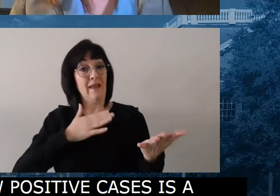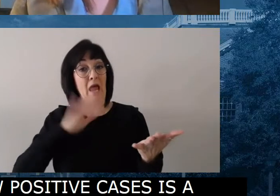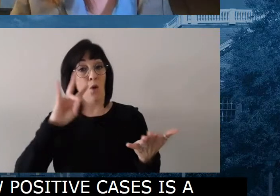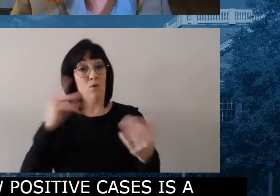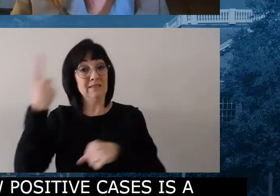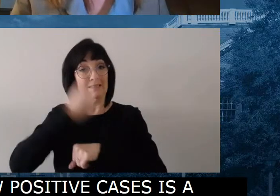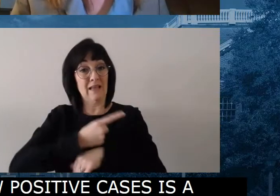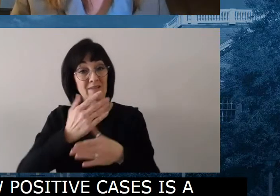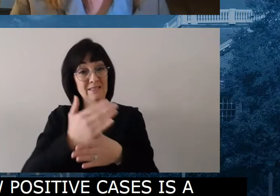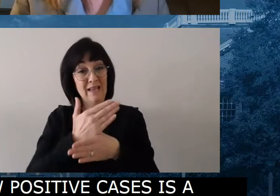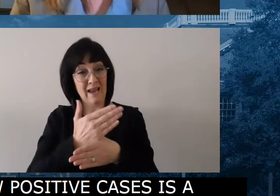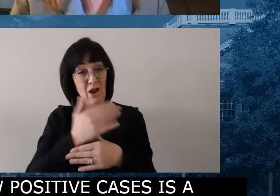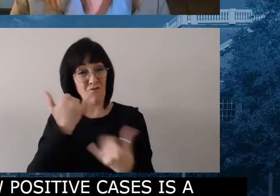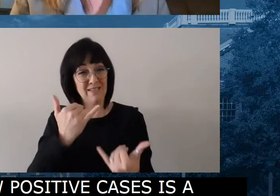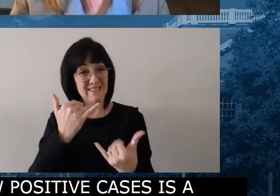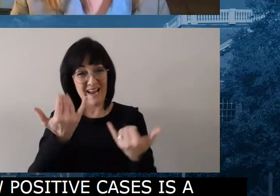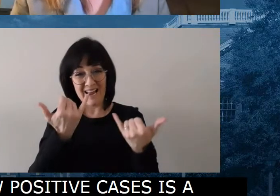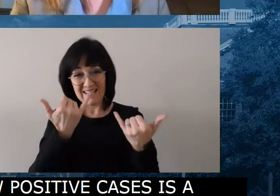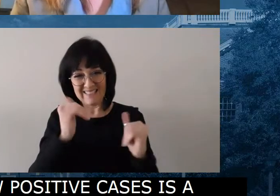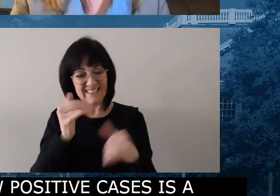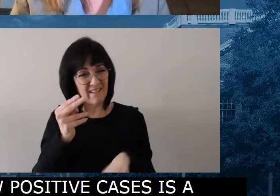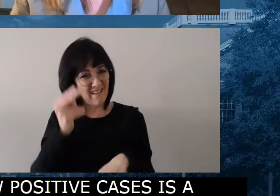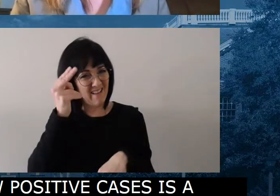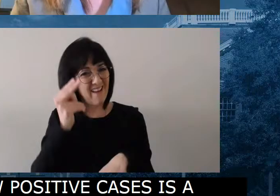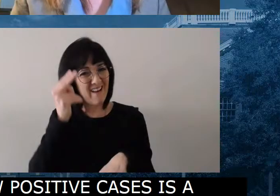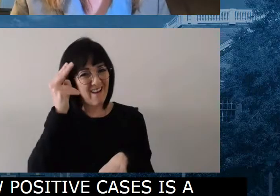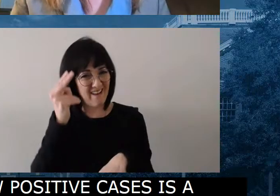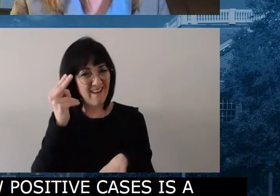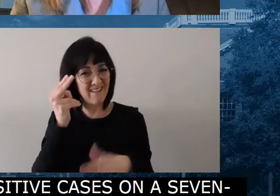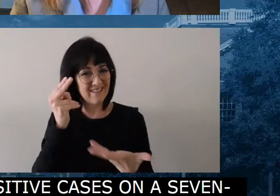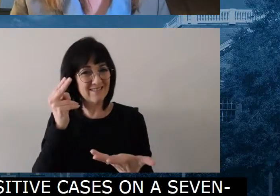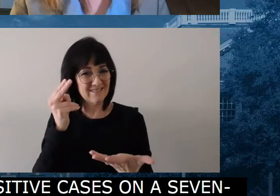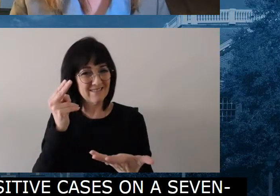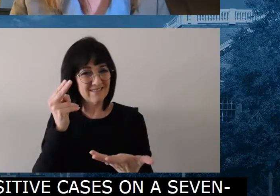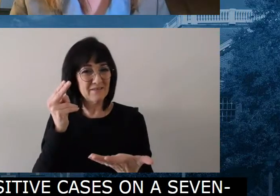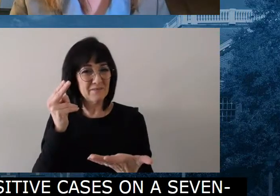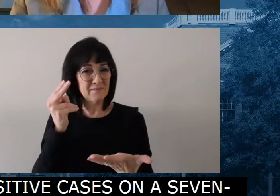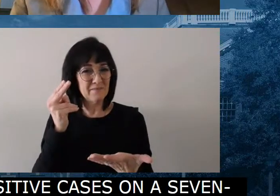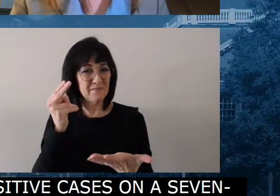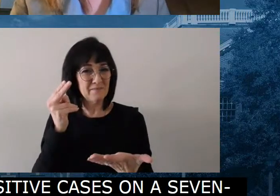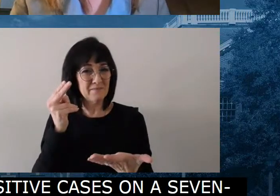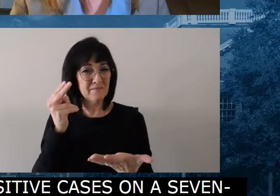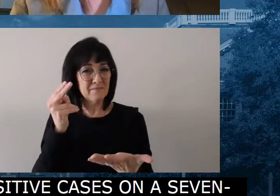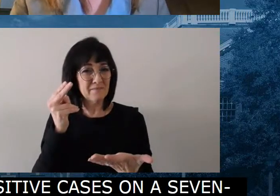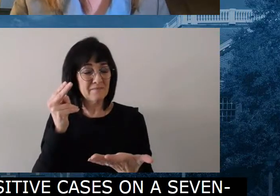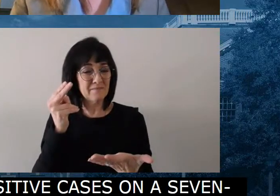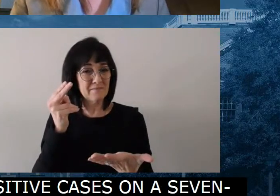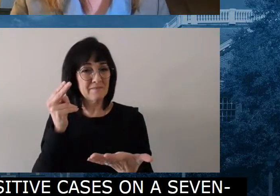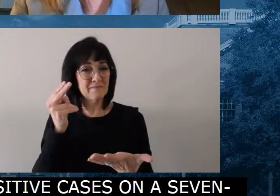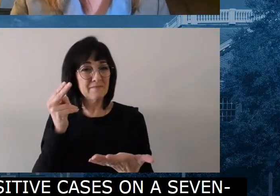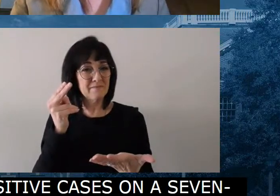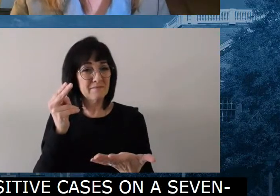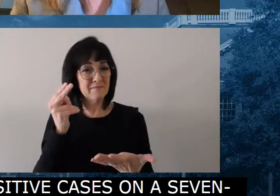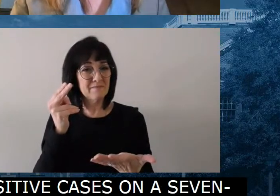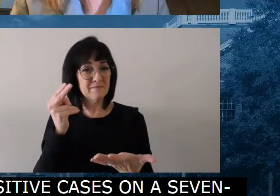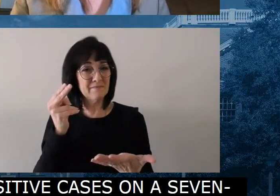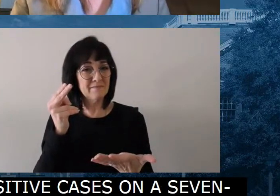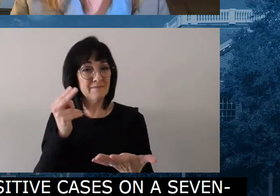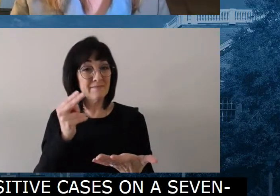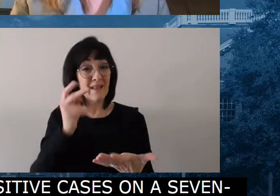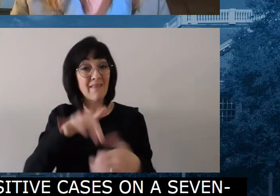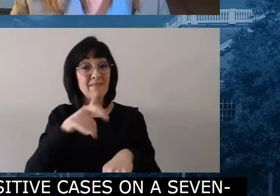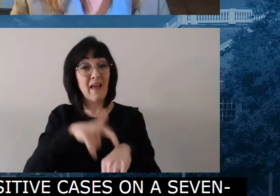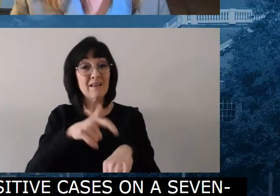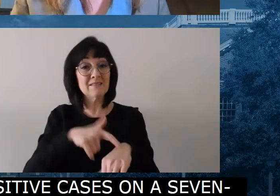is still a little bit high. It's twice what it was when we were arguing with New Jersey and